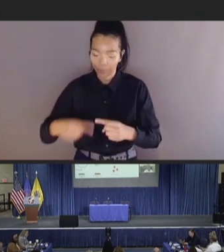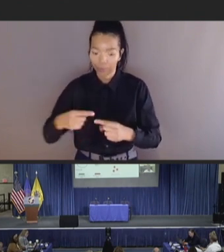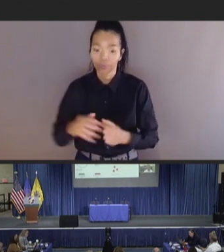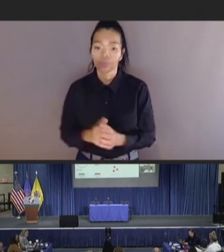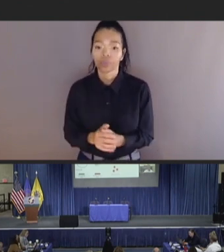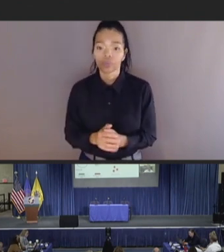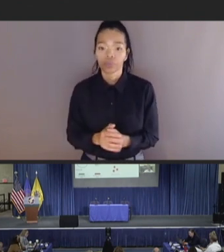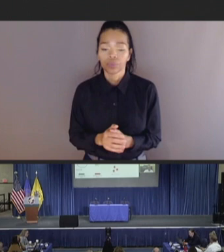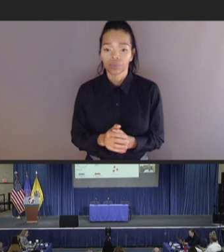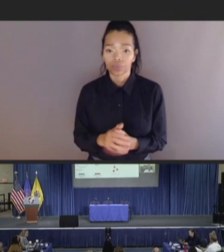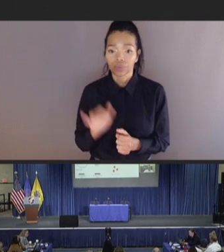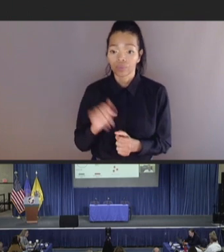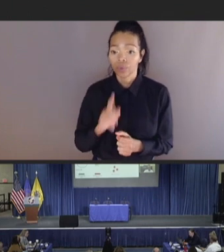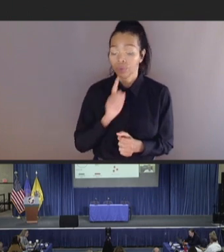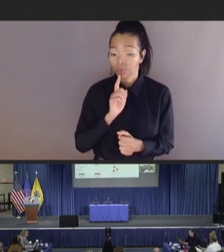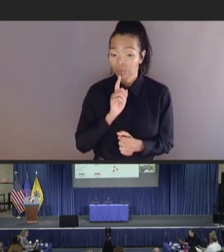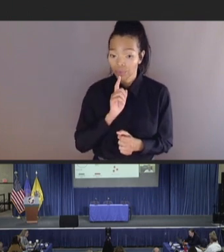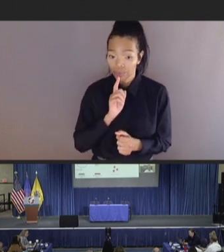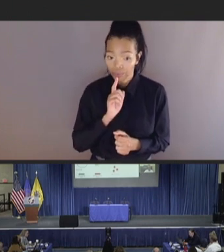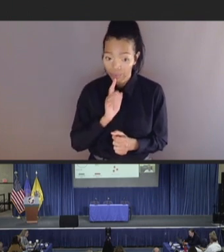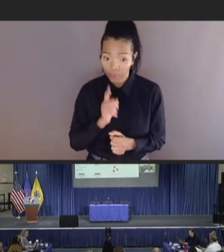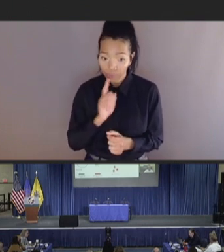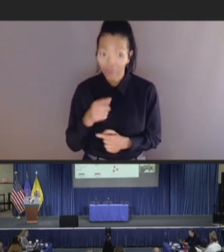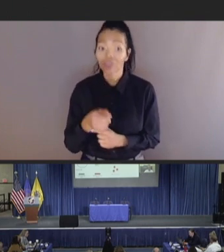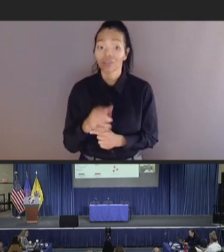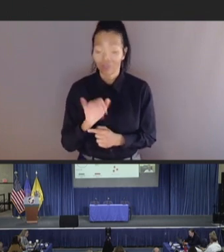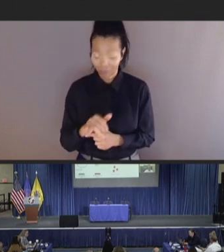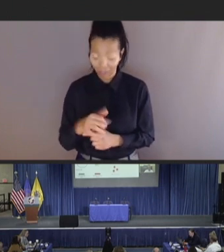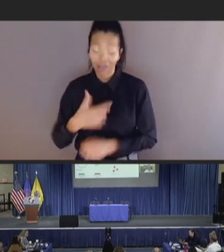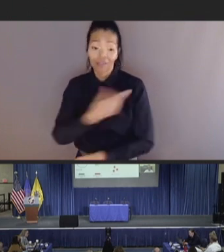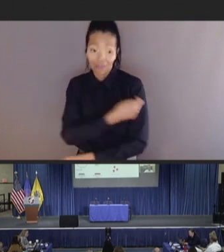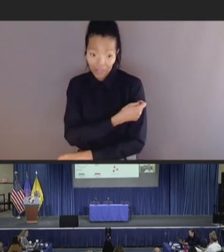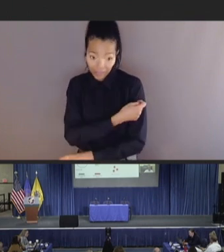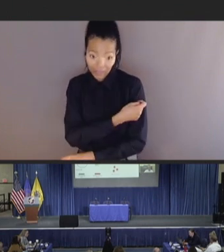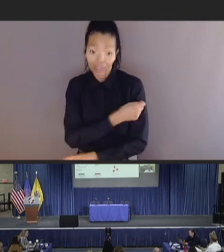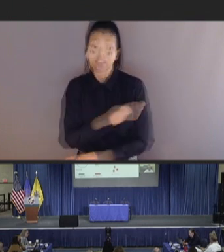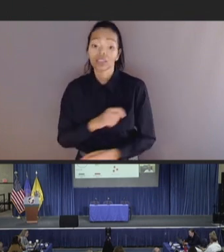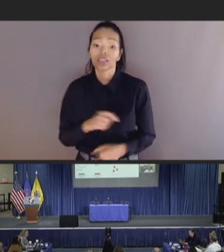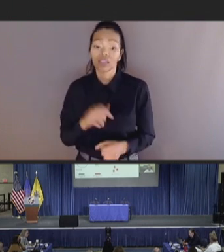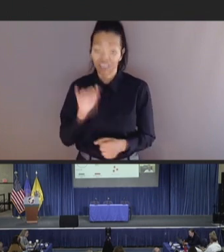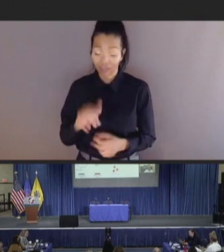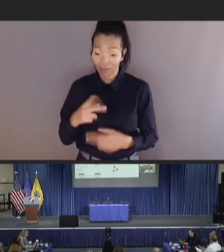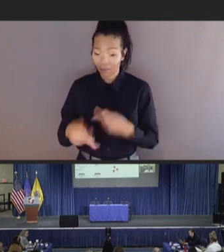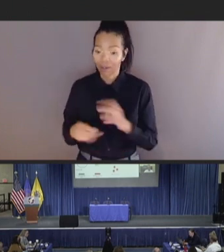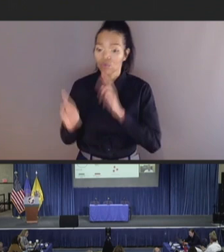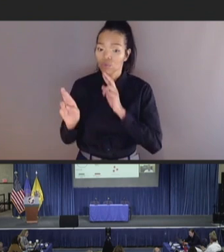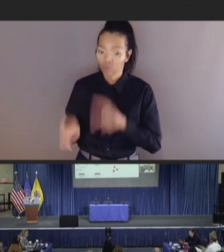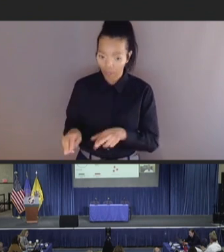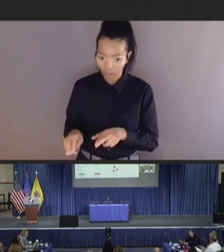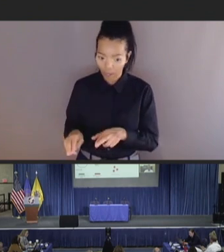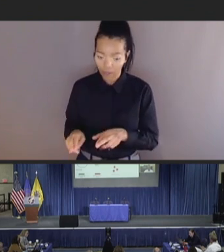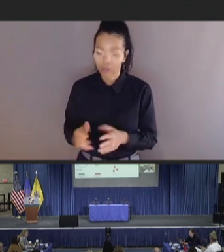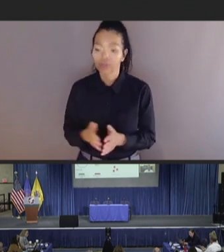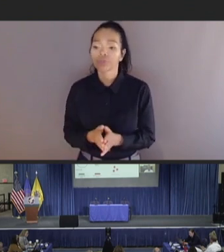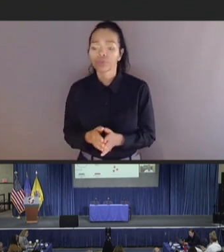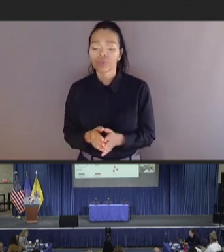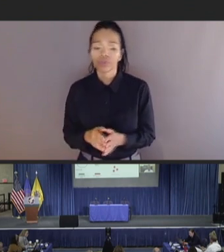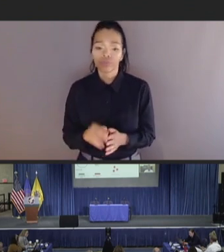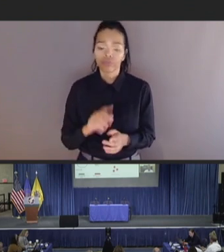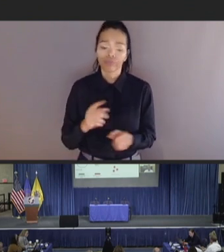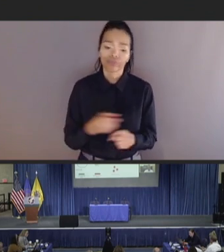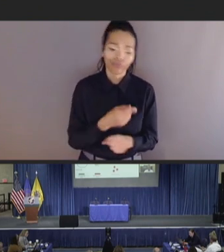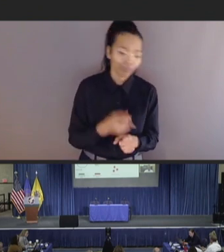and the empiric vaccines deal particularly to the initiation of this immunoresponse. And for a classical response to flu